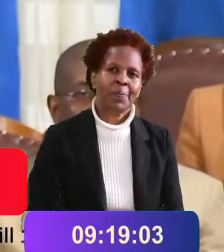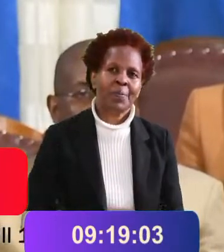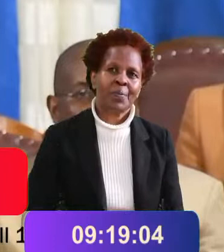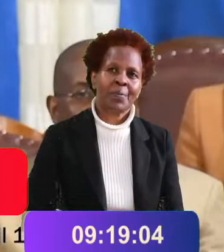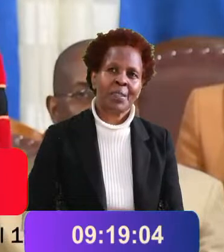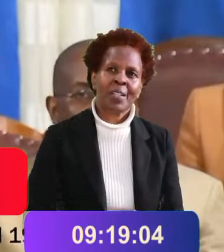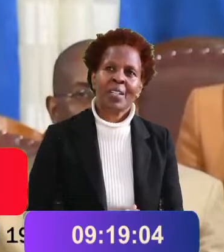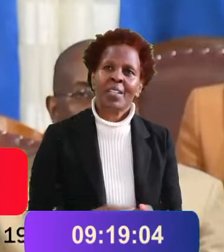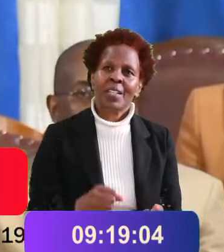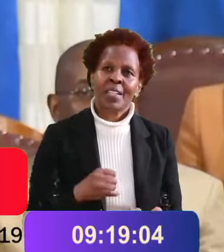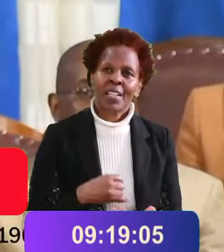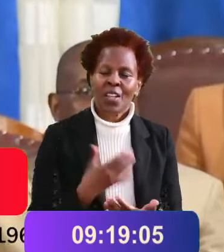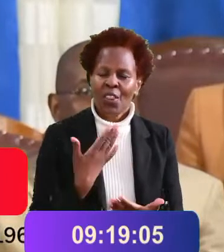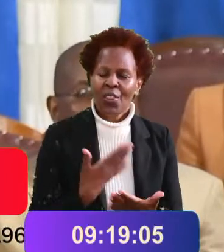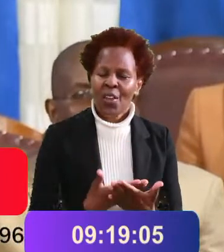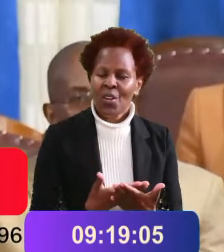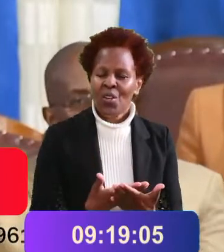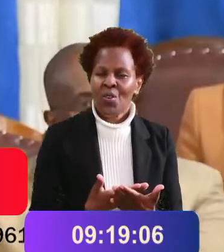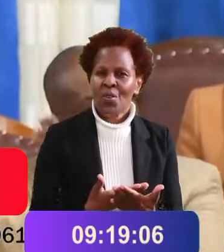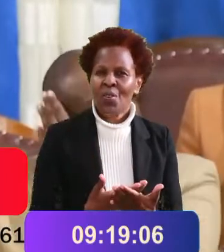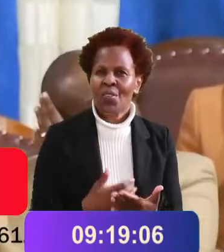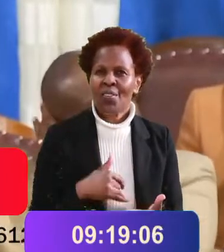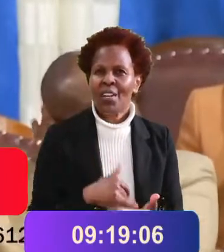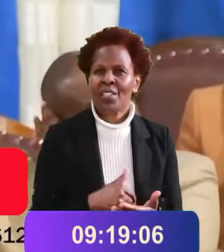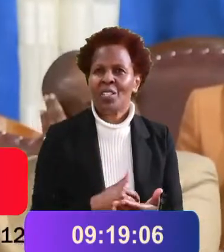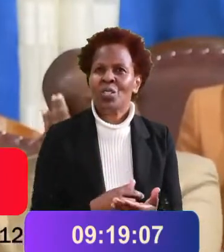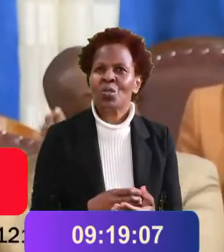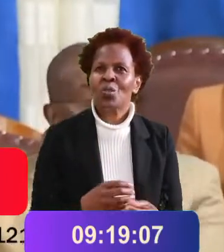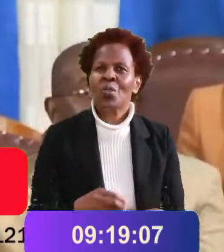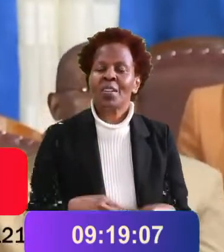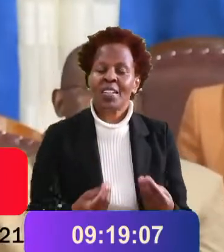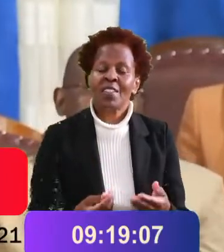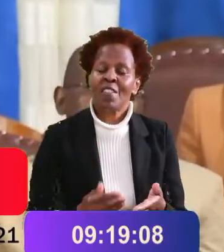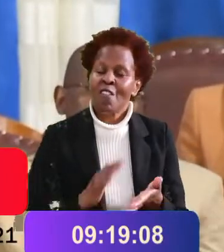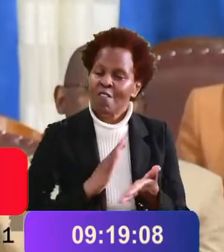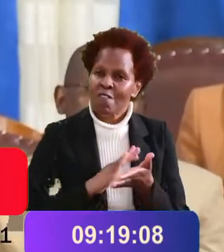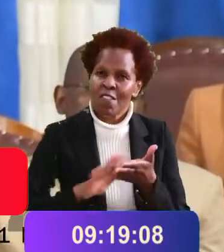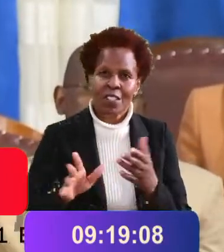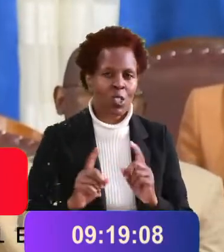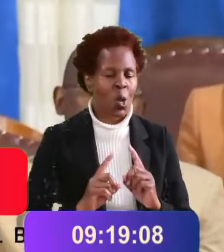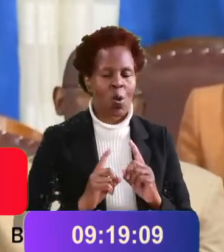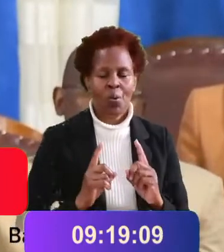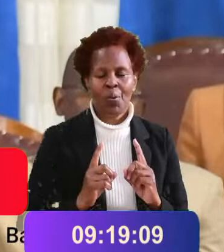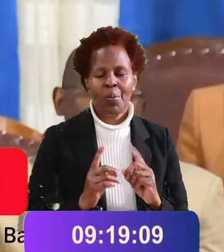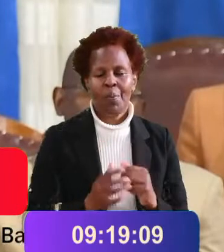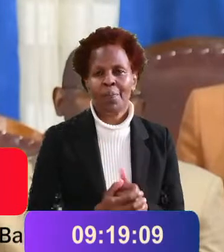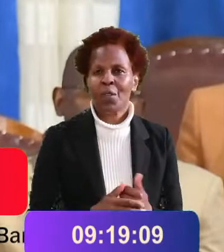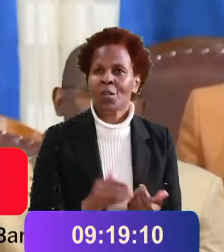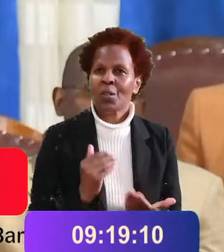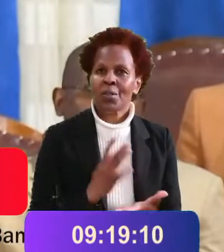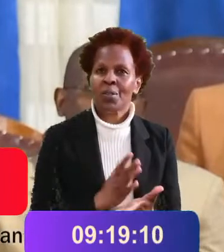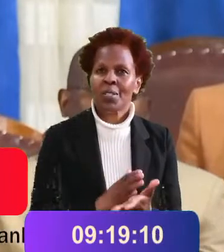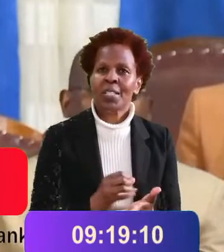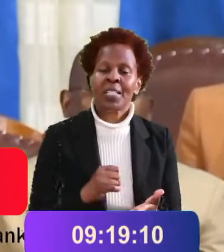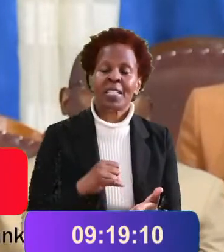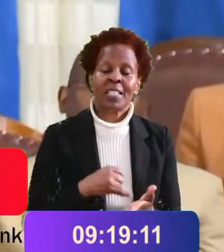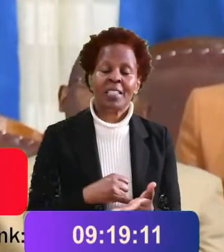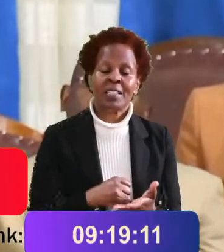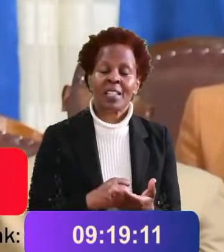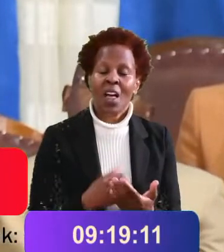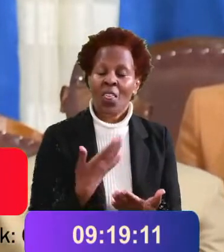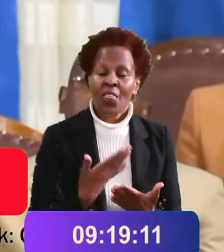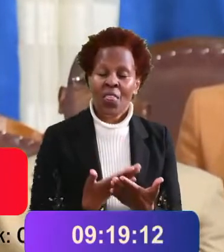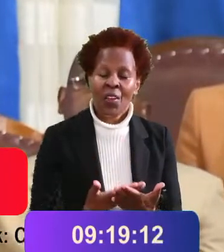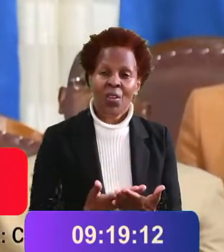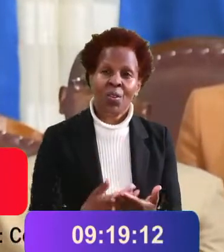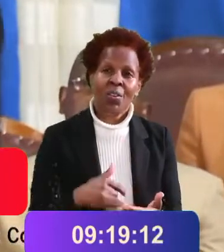This is not a thank you that you arrive at immediately. Actually, it's a thank you that